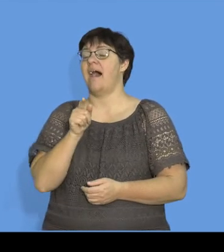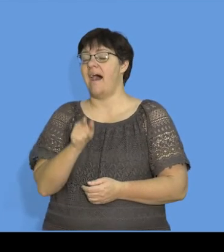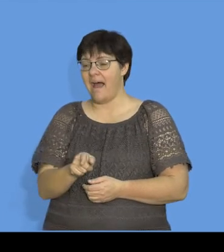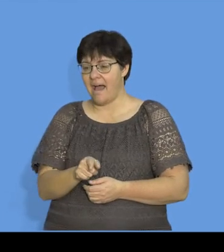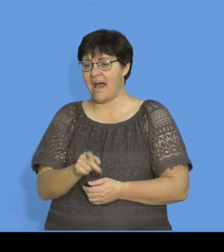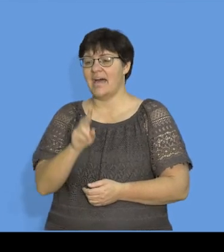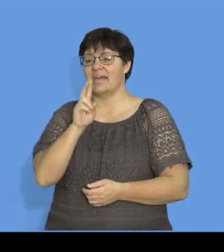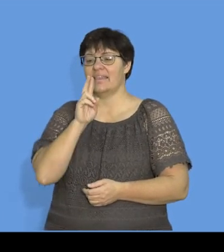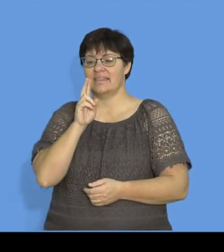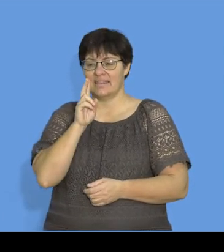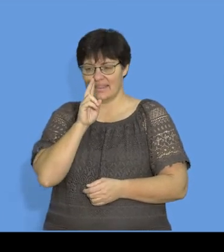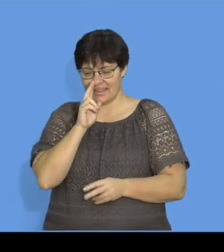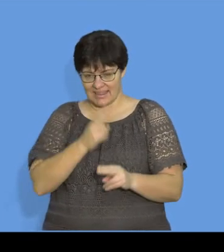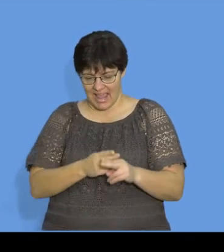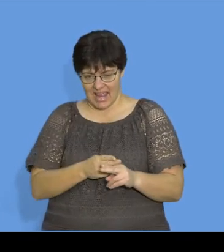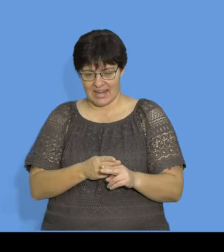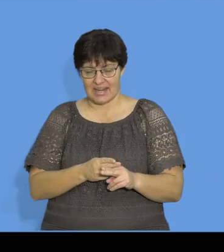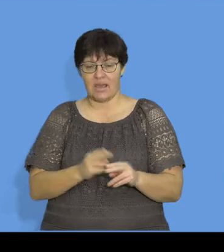the total